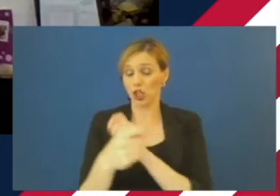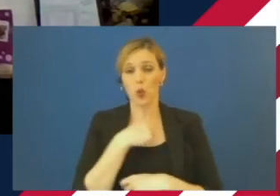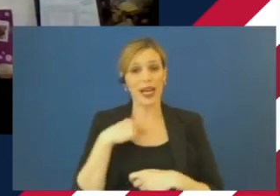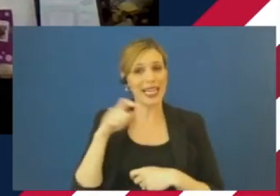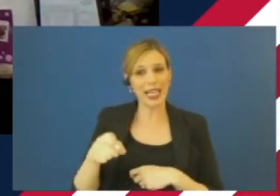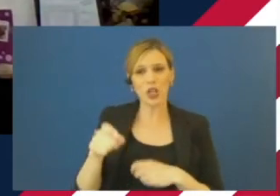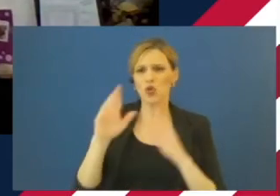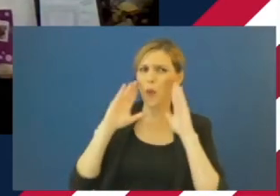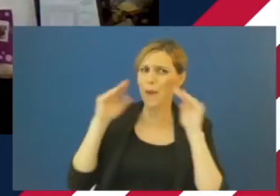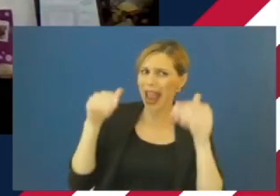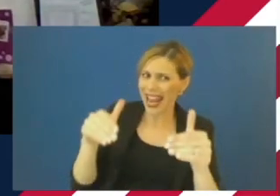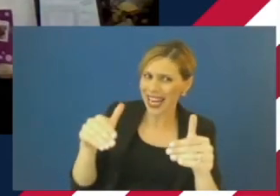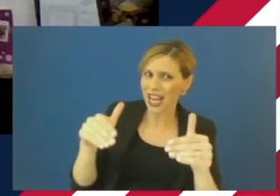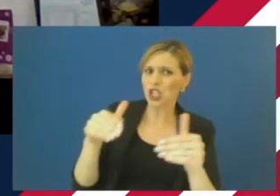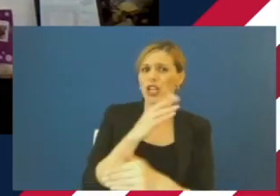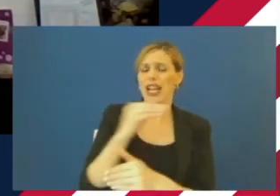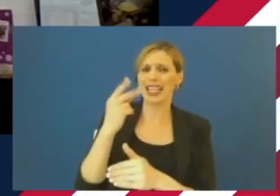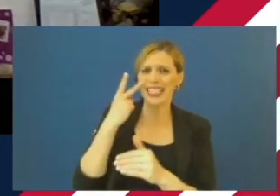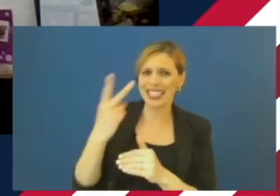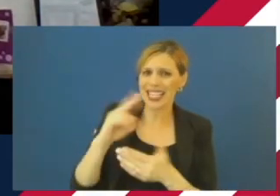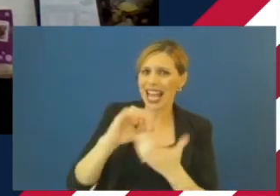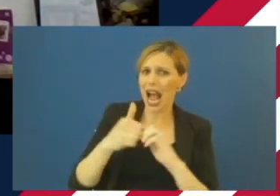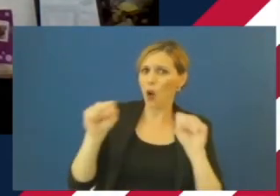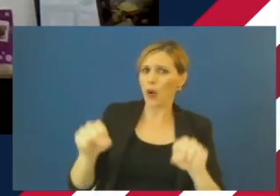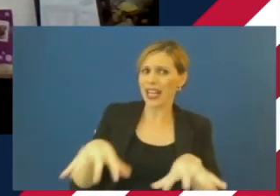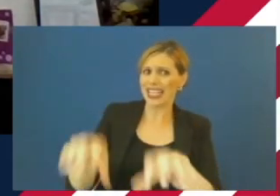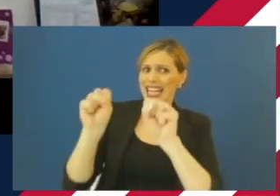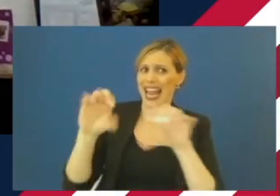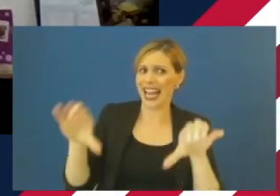can put those things into action as quickly as possible.